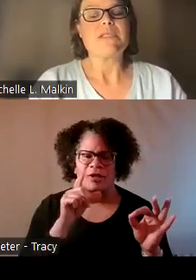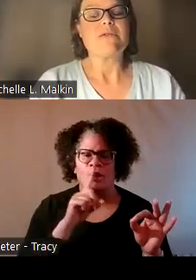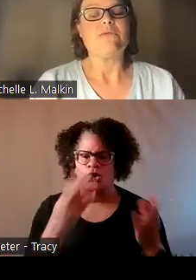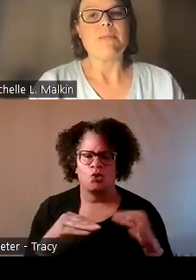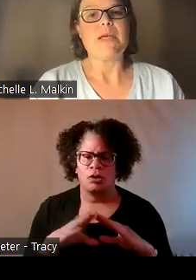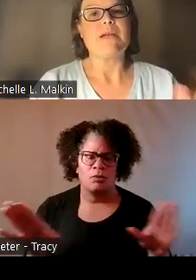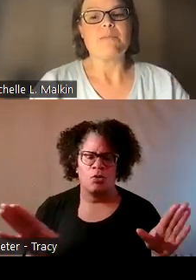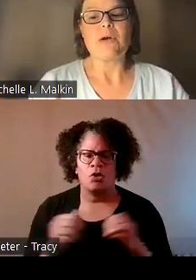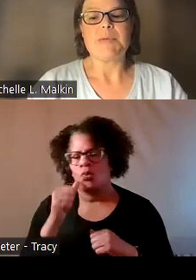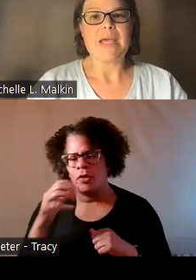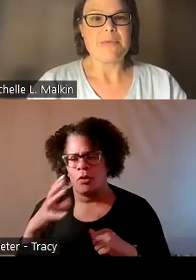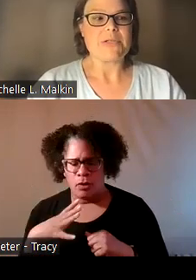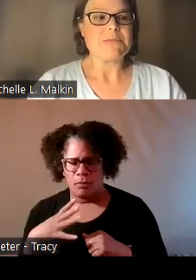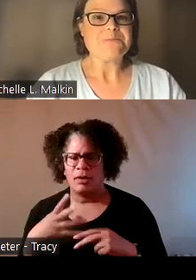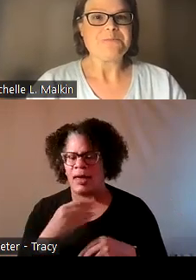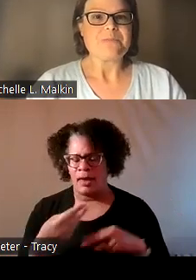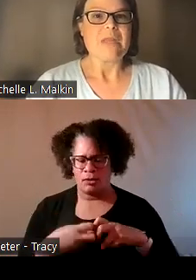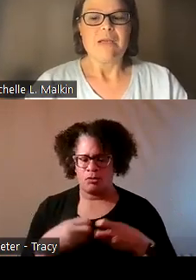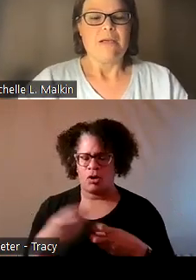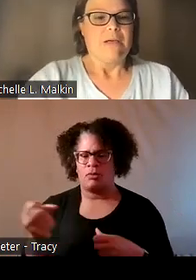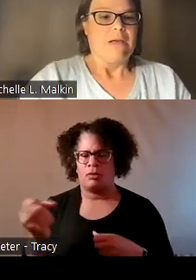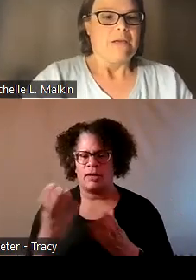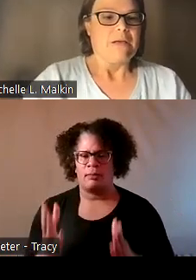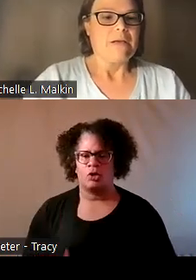it comes to women and problem gamblers.